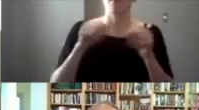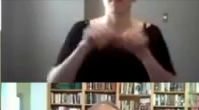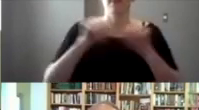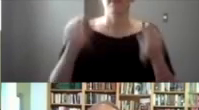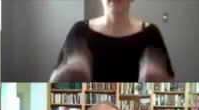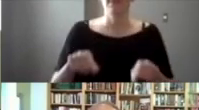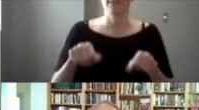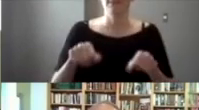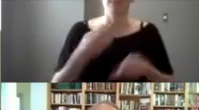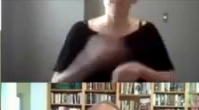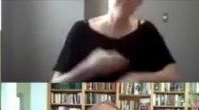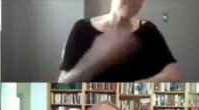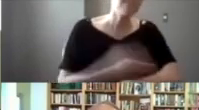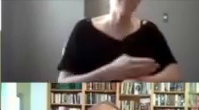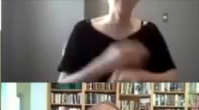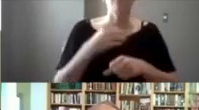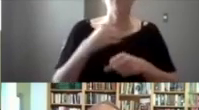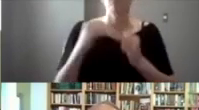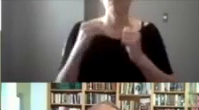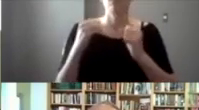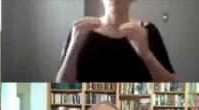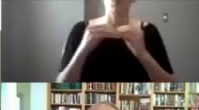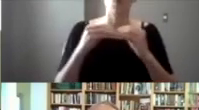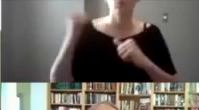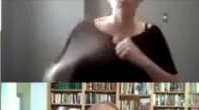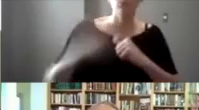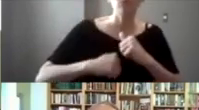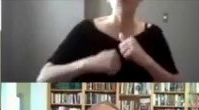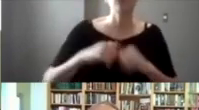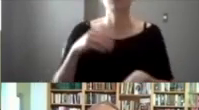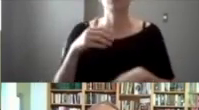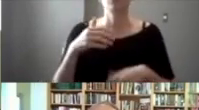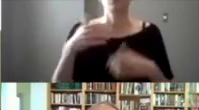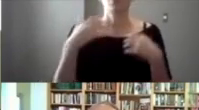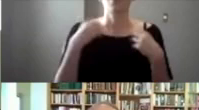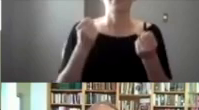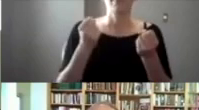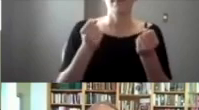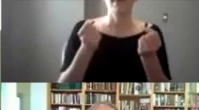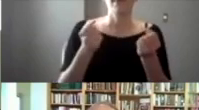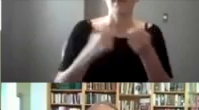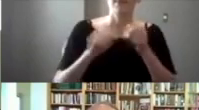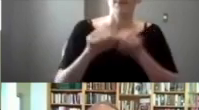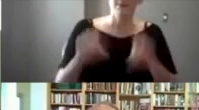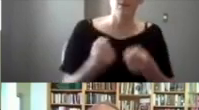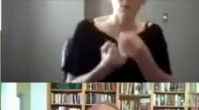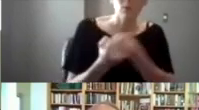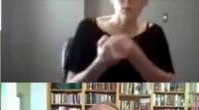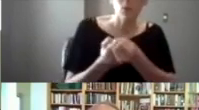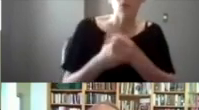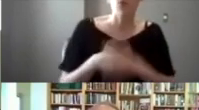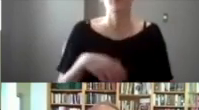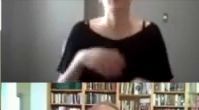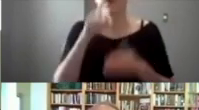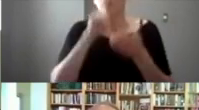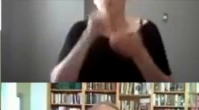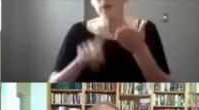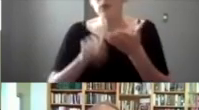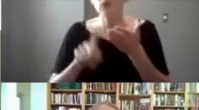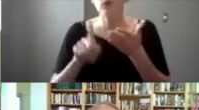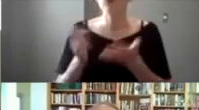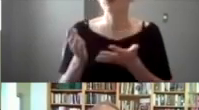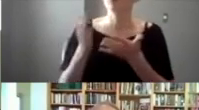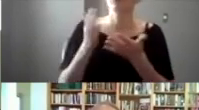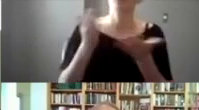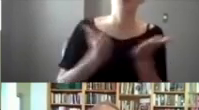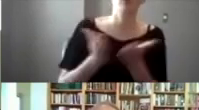strengthening, technical support, service delivery, research, and program management in